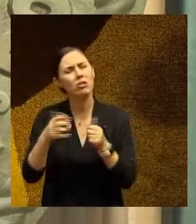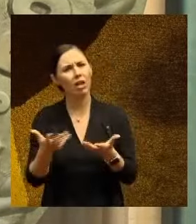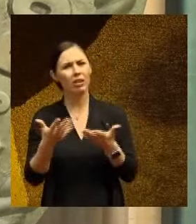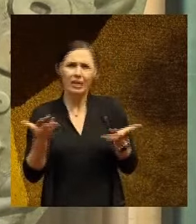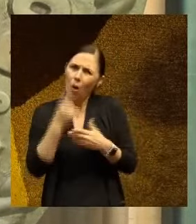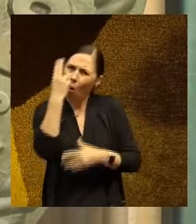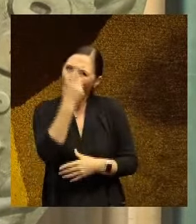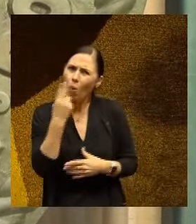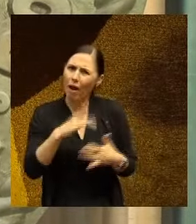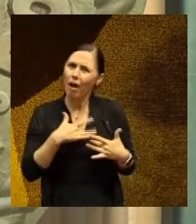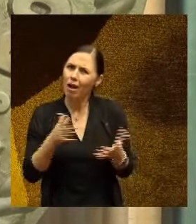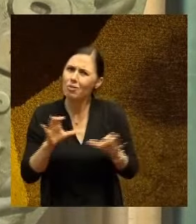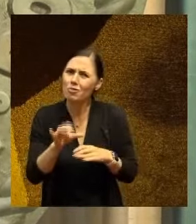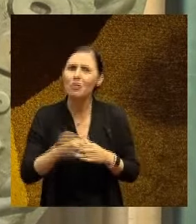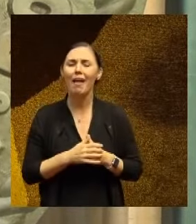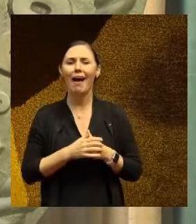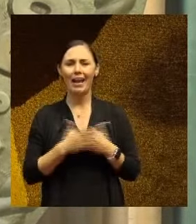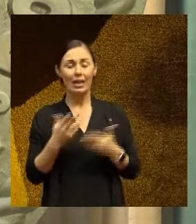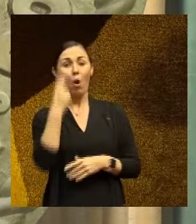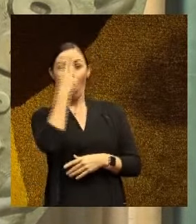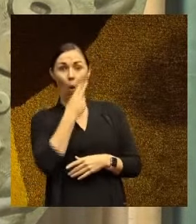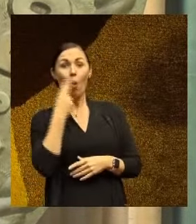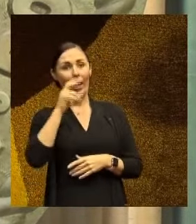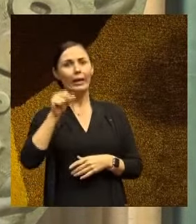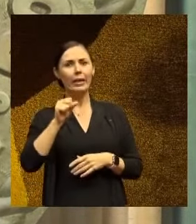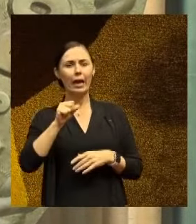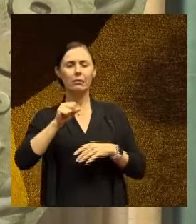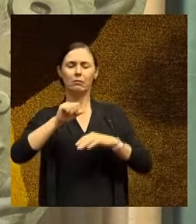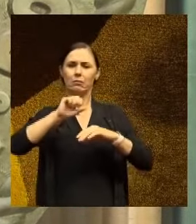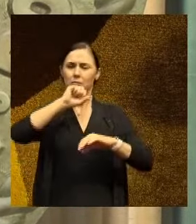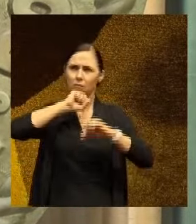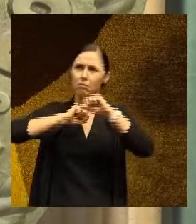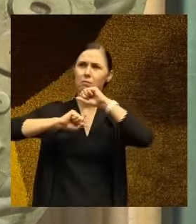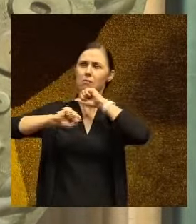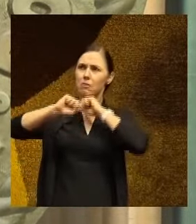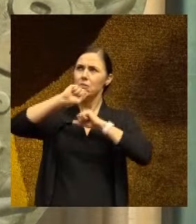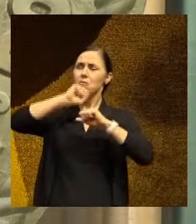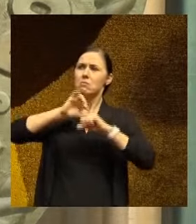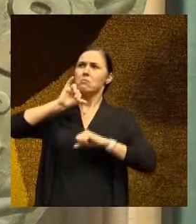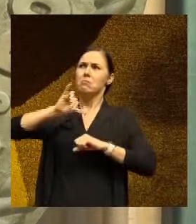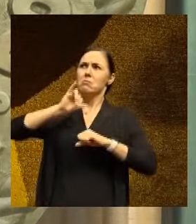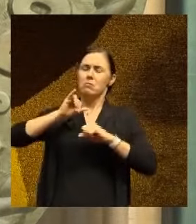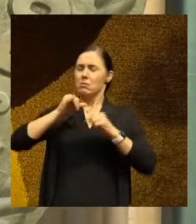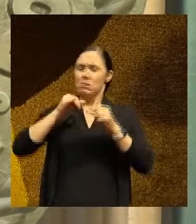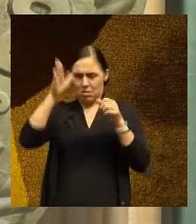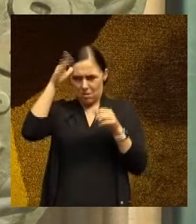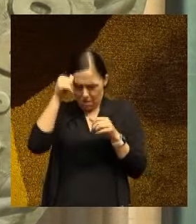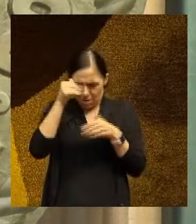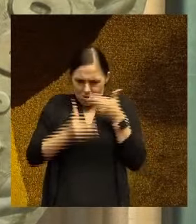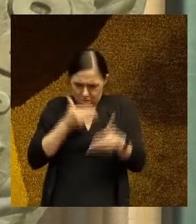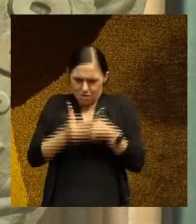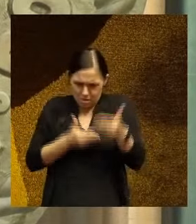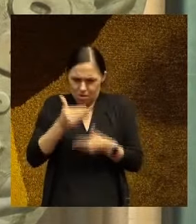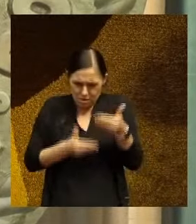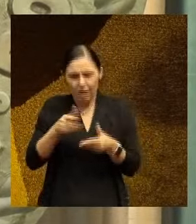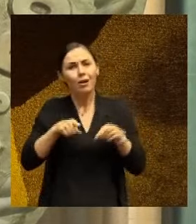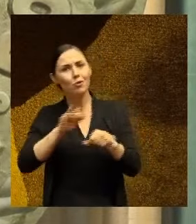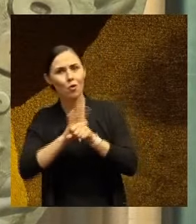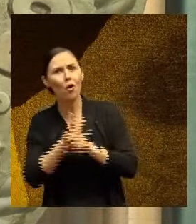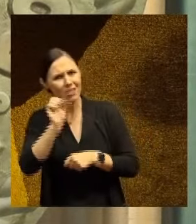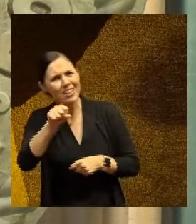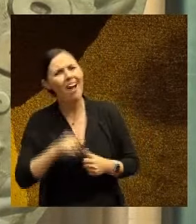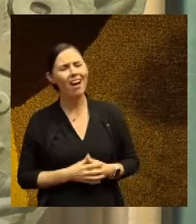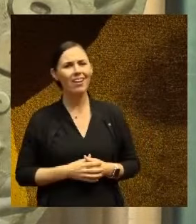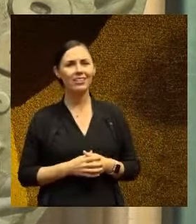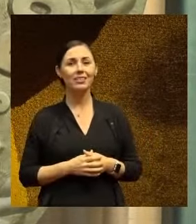that has been tested and tested over and over again during this pandemic. We may have bent, but